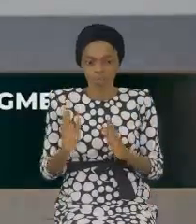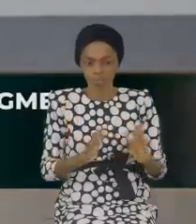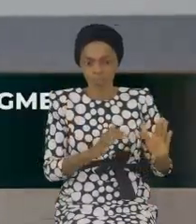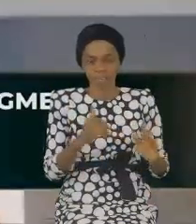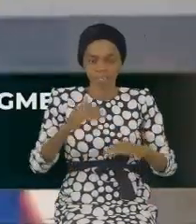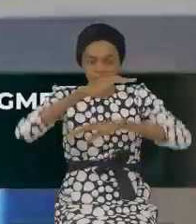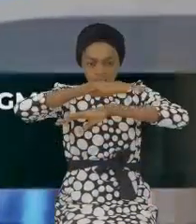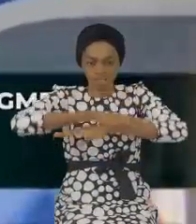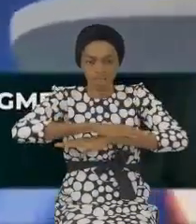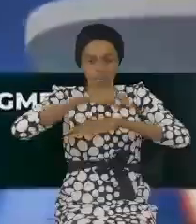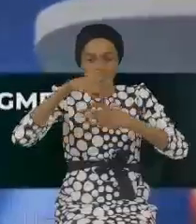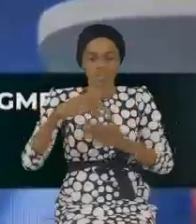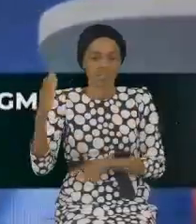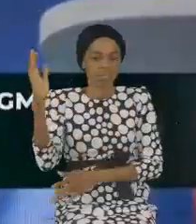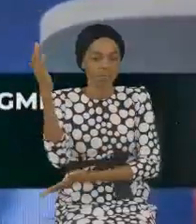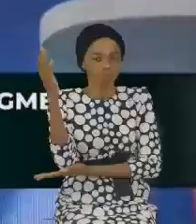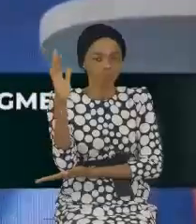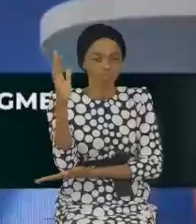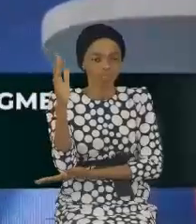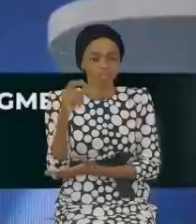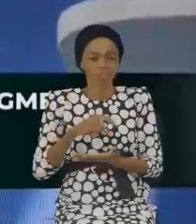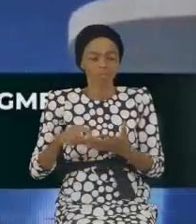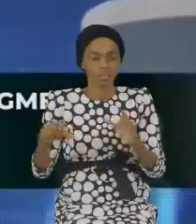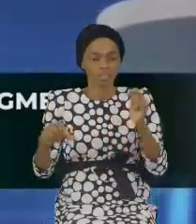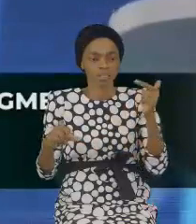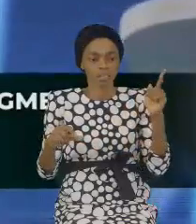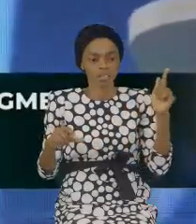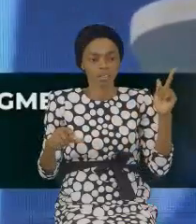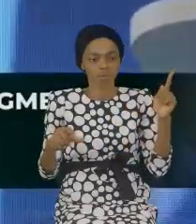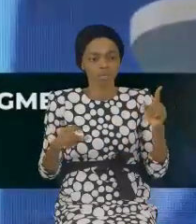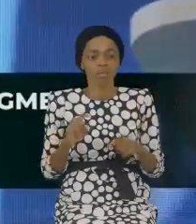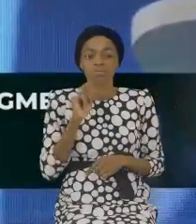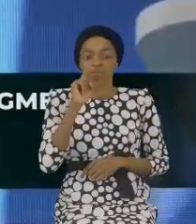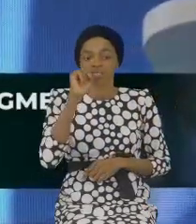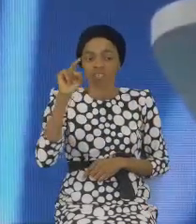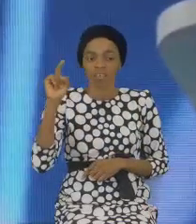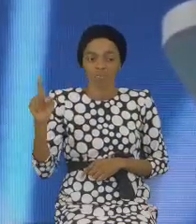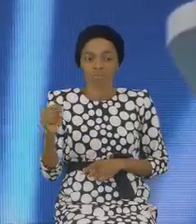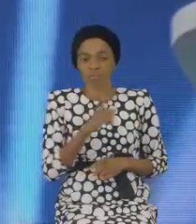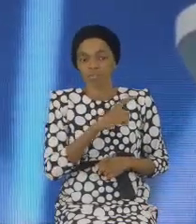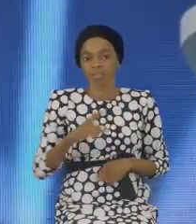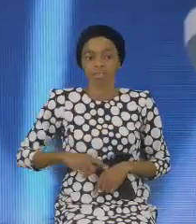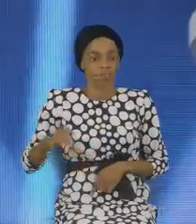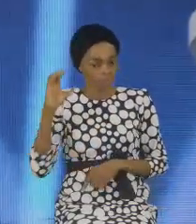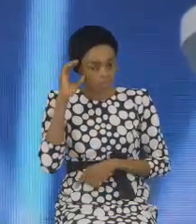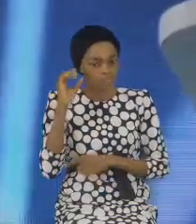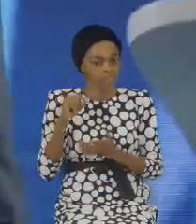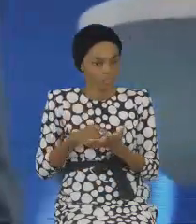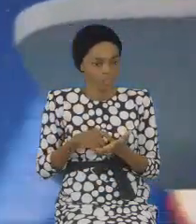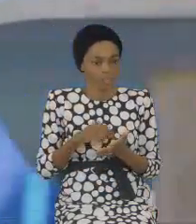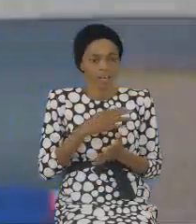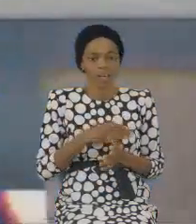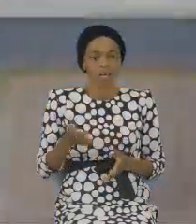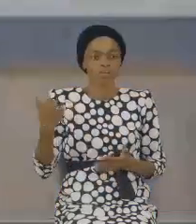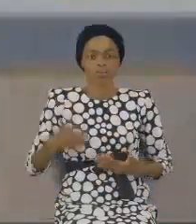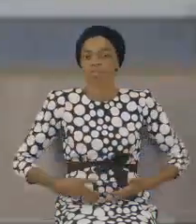a table in the wilderness? Verse 21, in verse 21, therefore the Lord had this, and